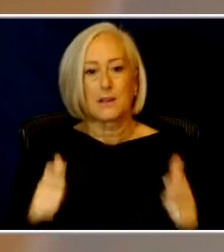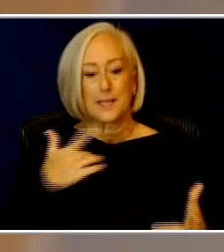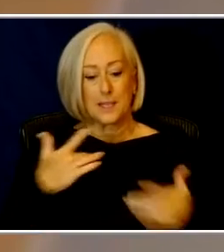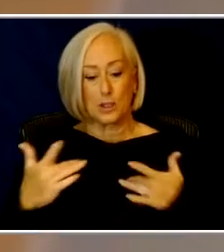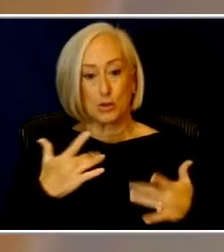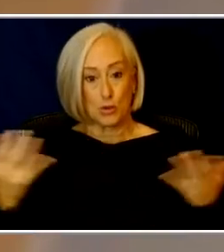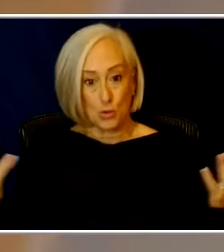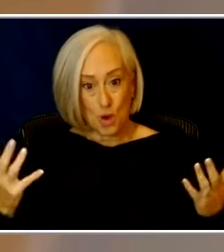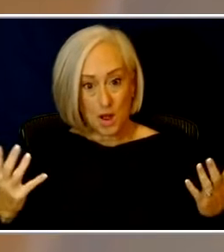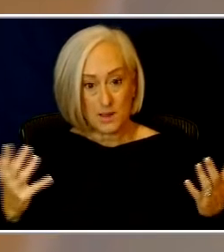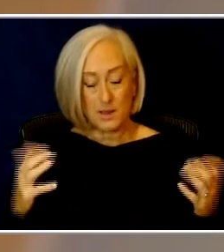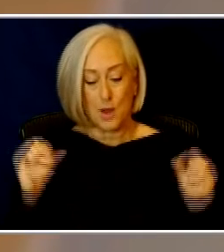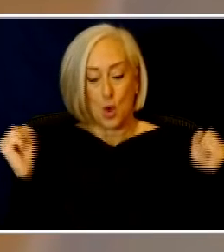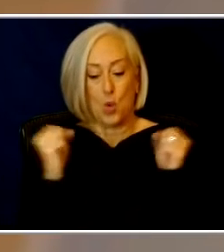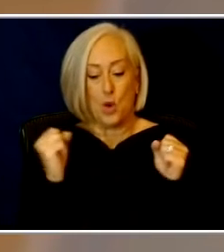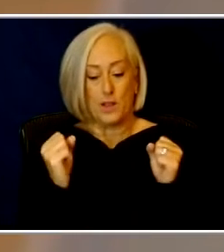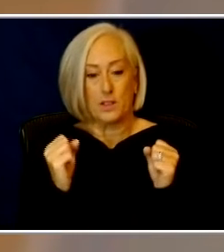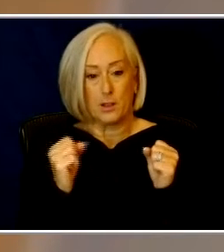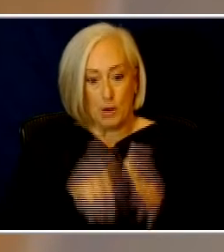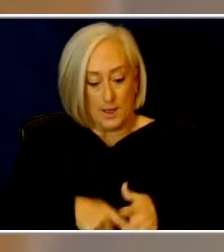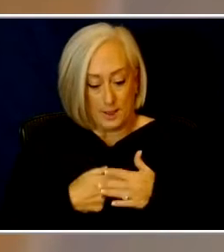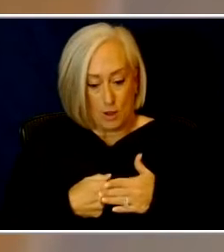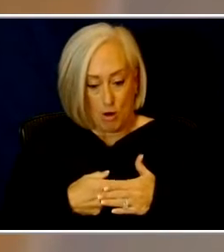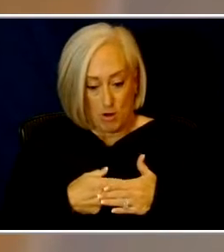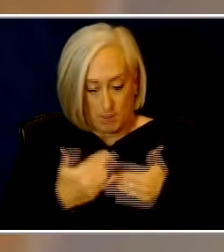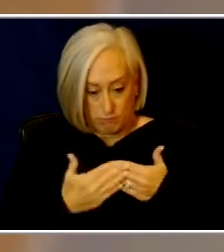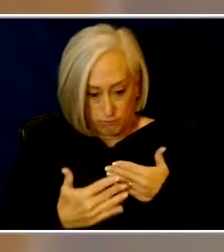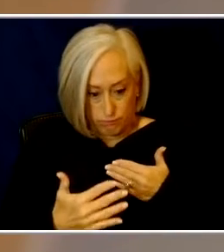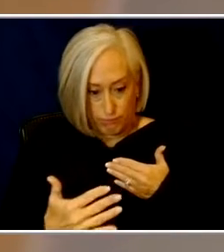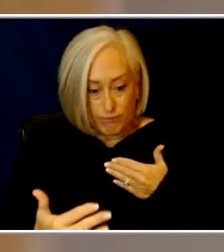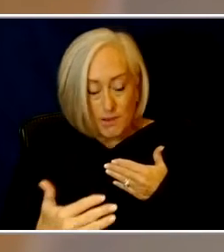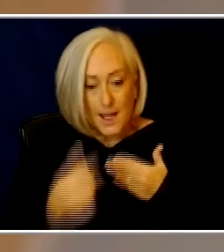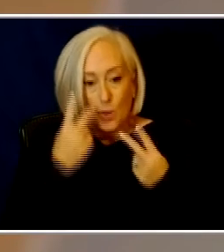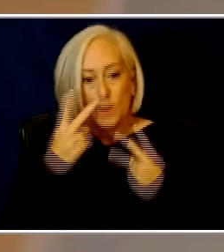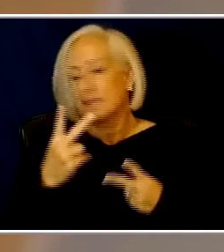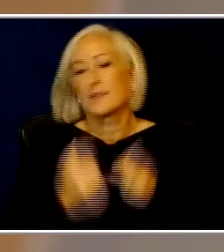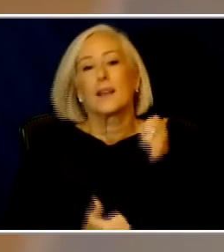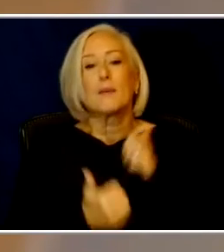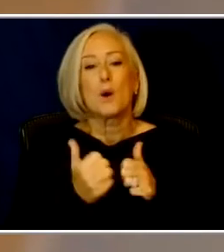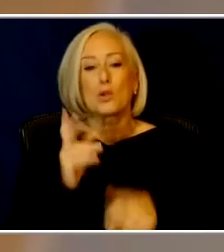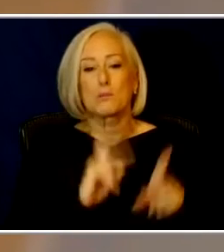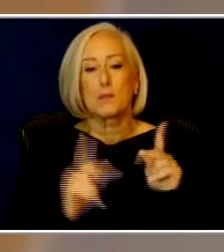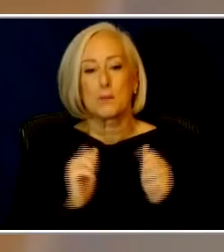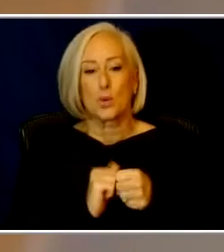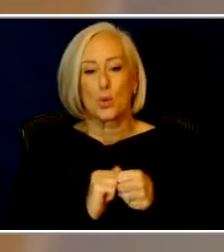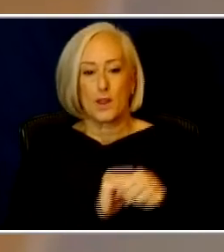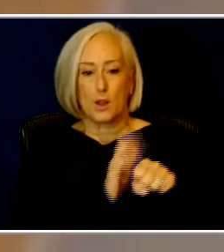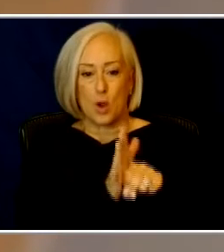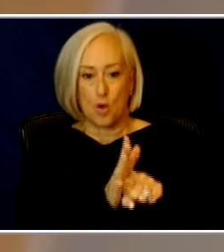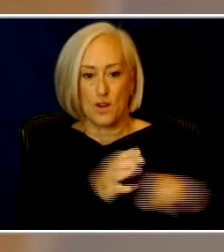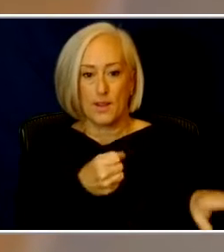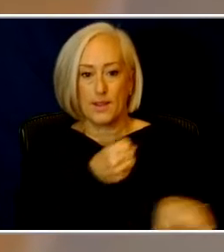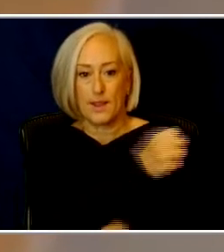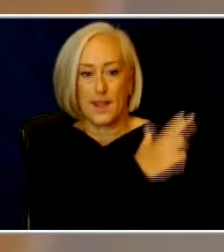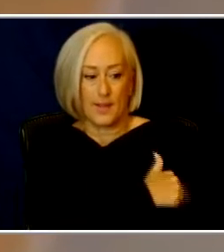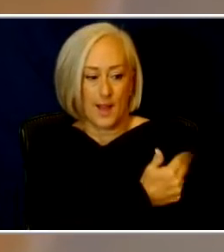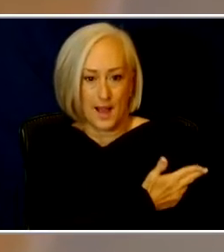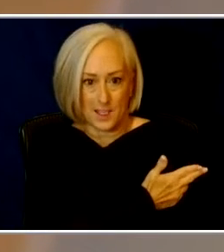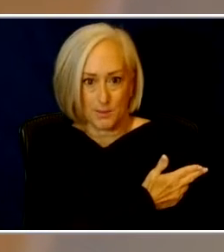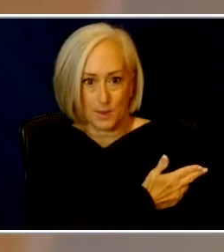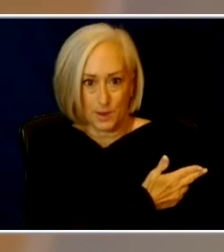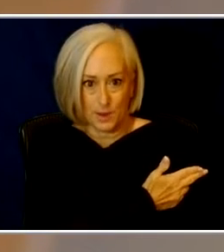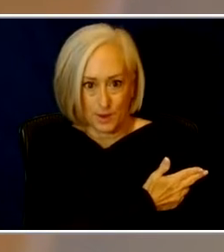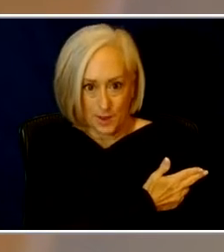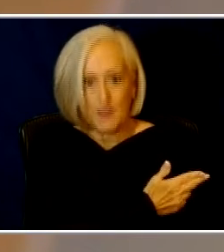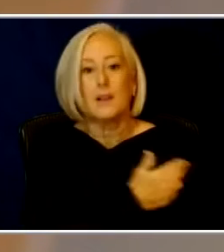coming, and we're starting to see most of our hospitalized COVID-19 patients are the immune evading